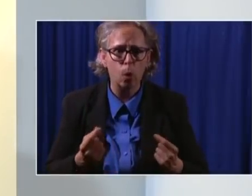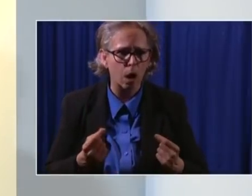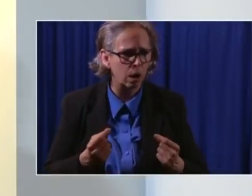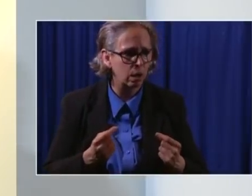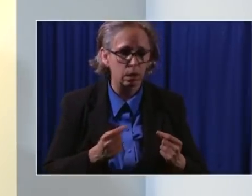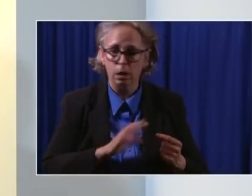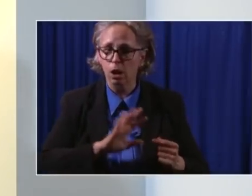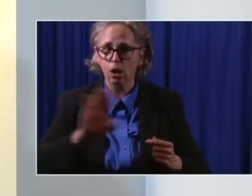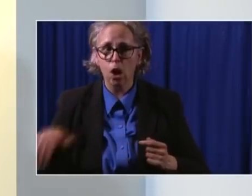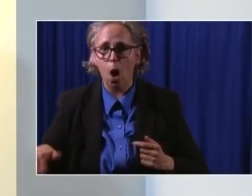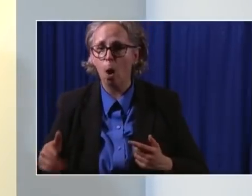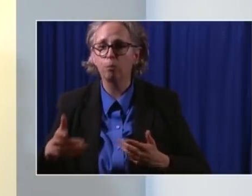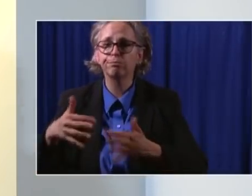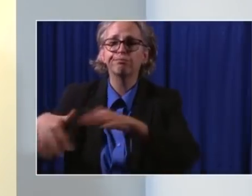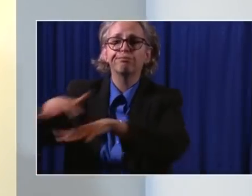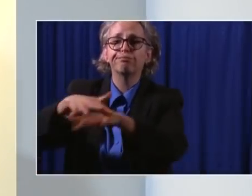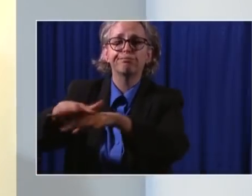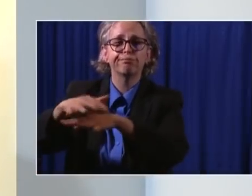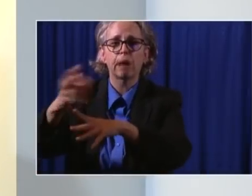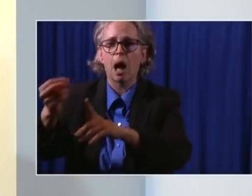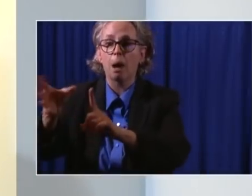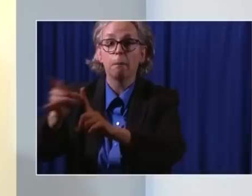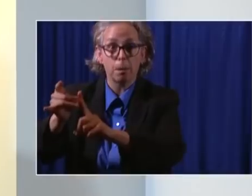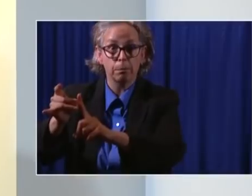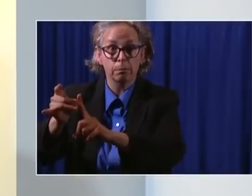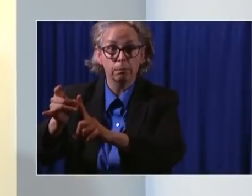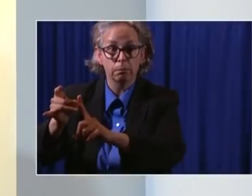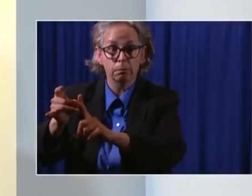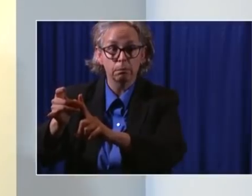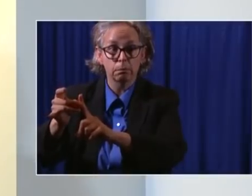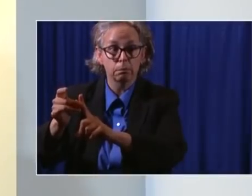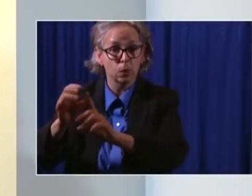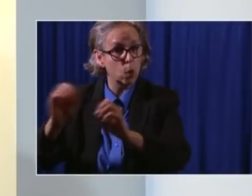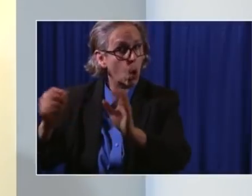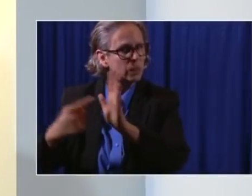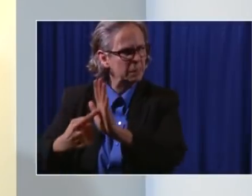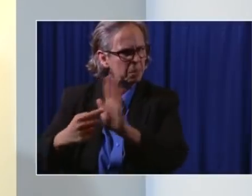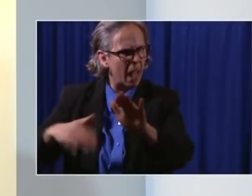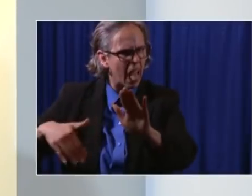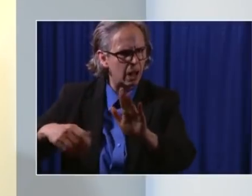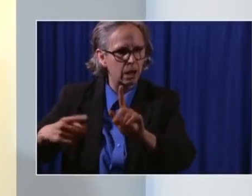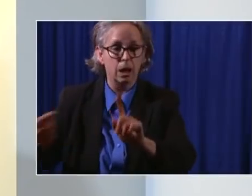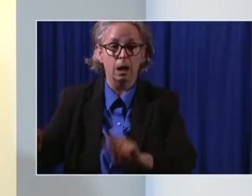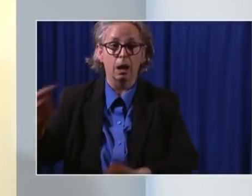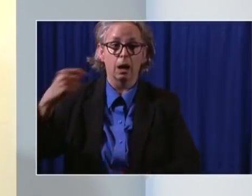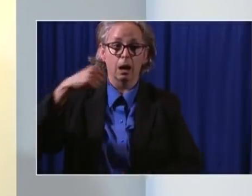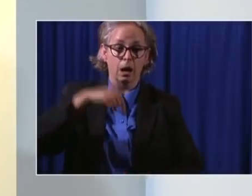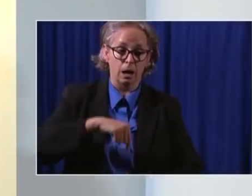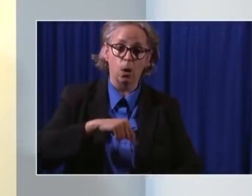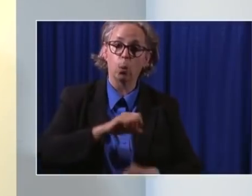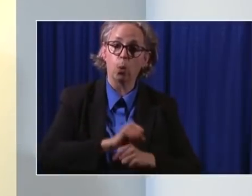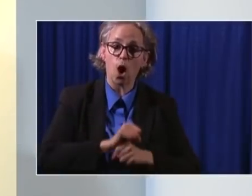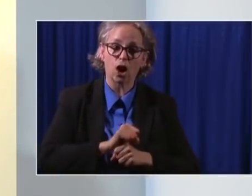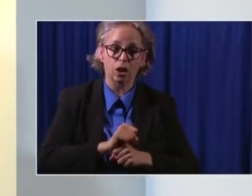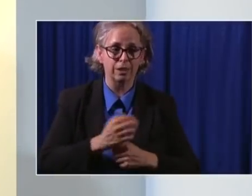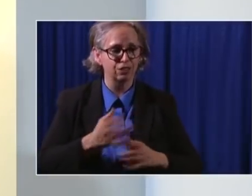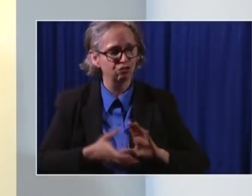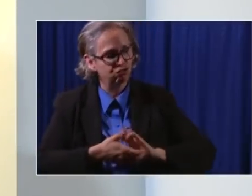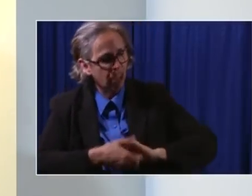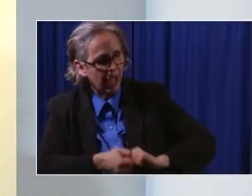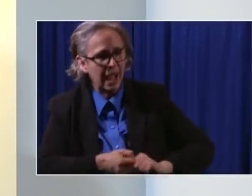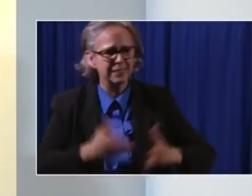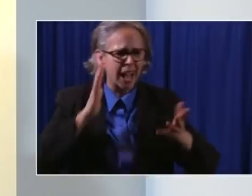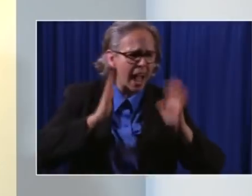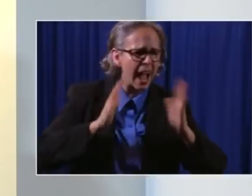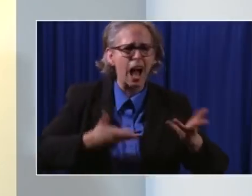contracted coronavirus, you're walking around asymptomatic, you're shaking hands, giving hugs, doing the things you've always done,